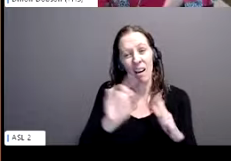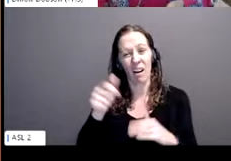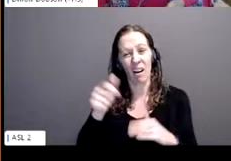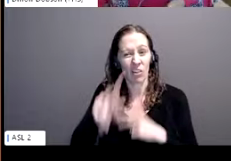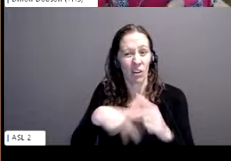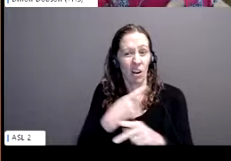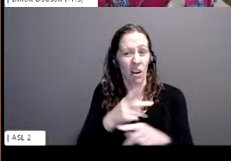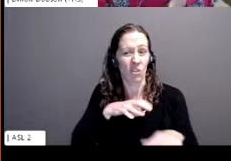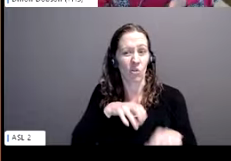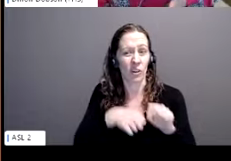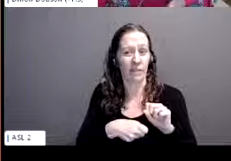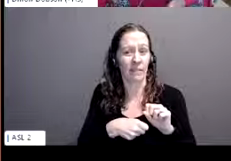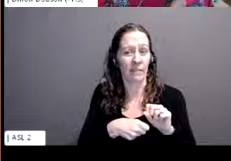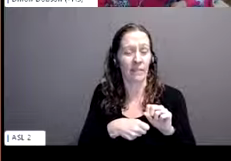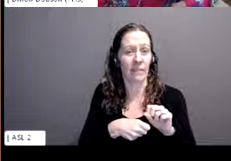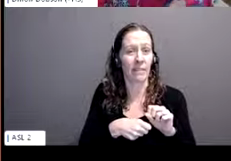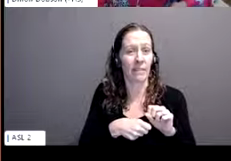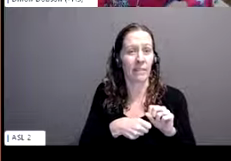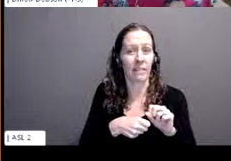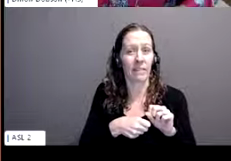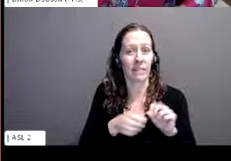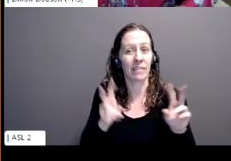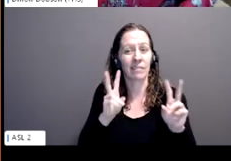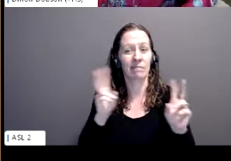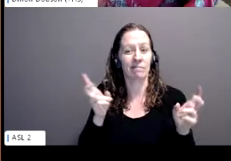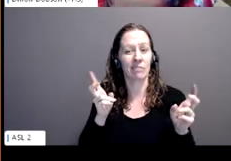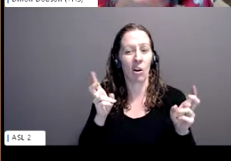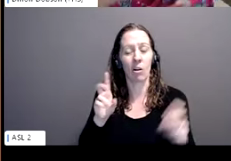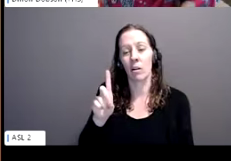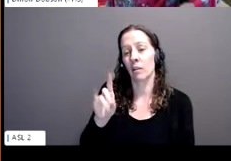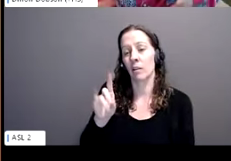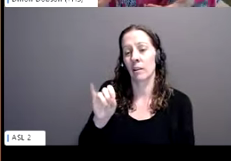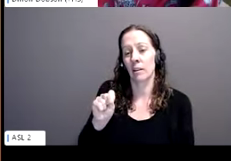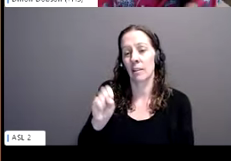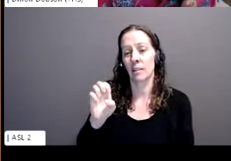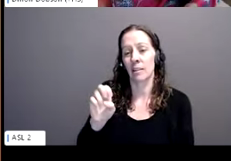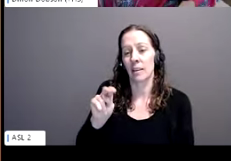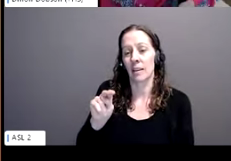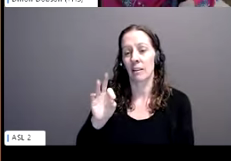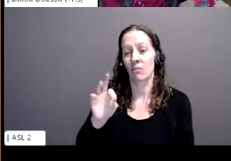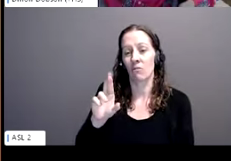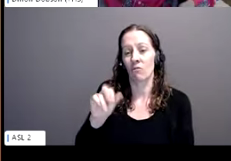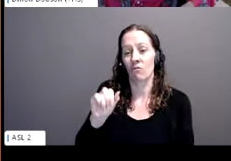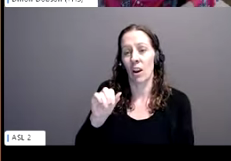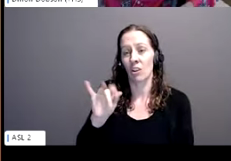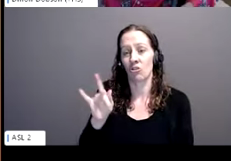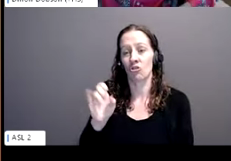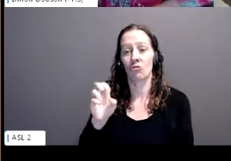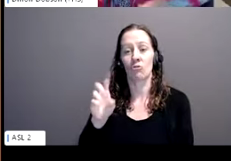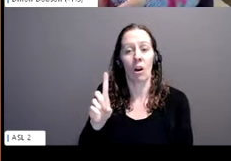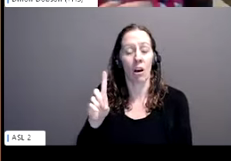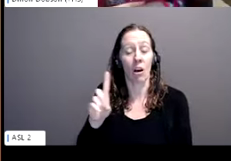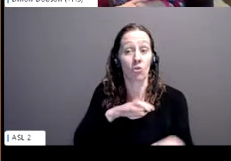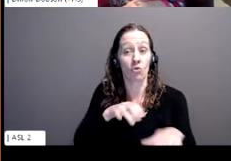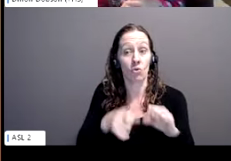something that is often known as disenfranchised grief, because we actually don't know what happens to our animal,